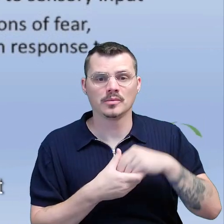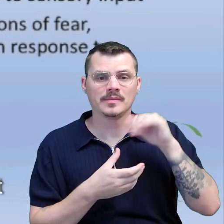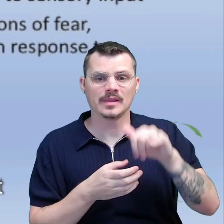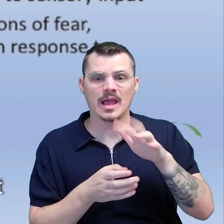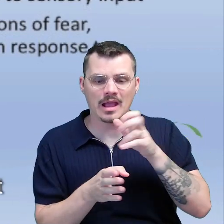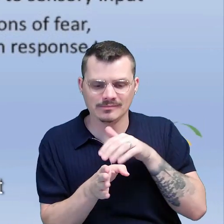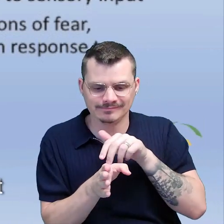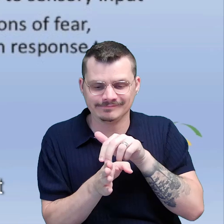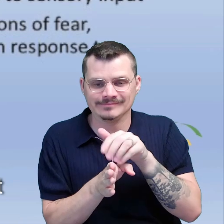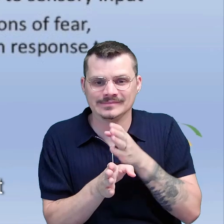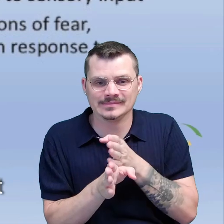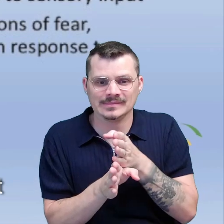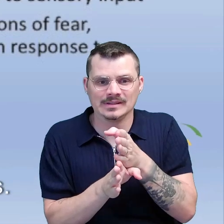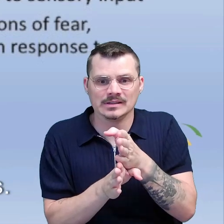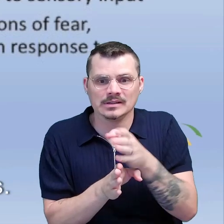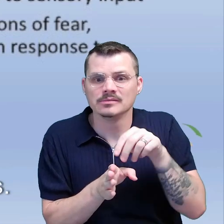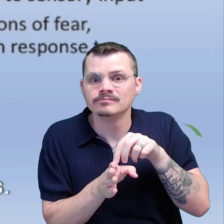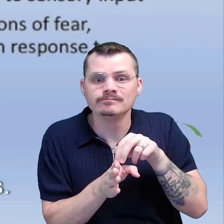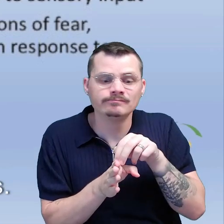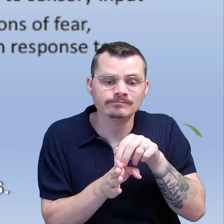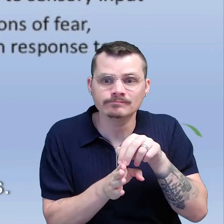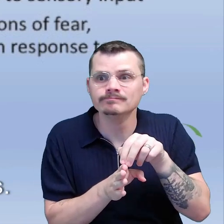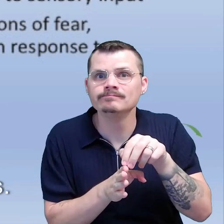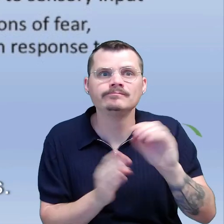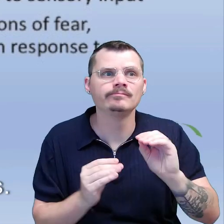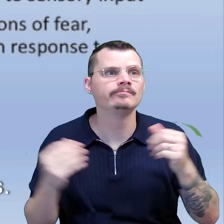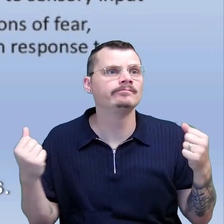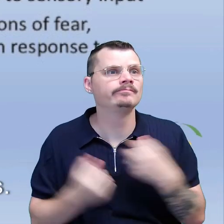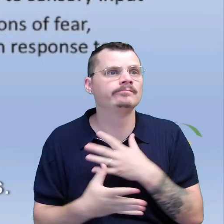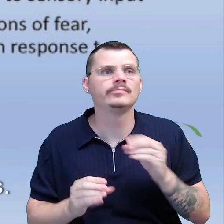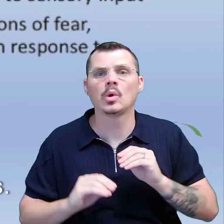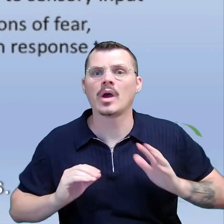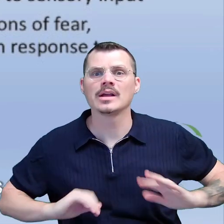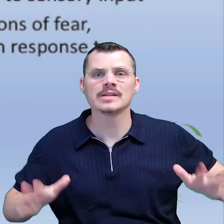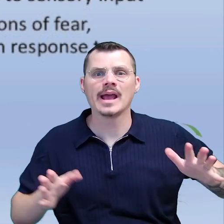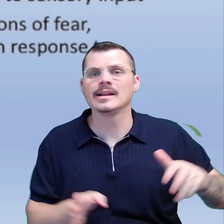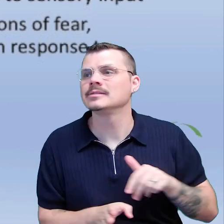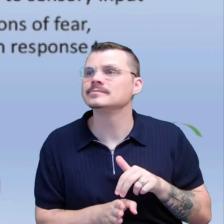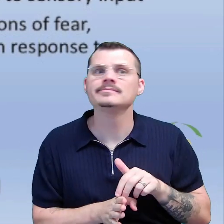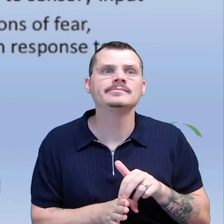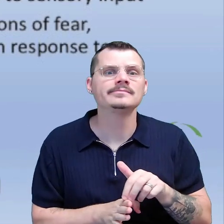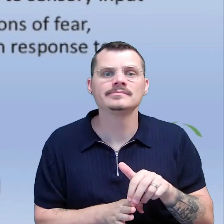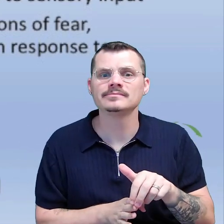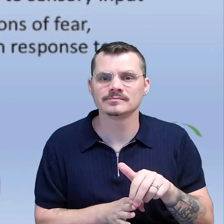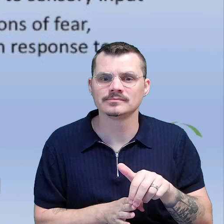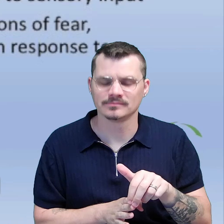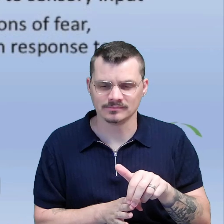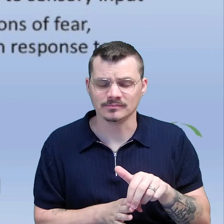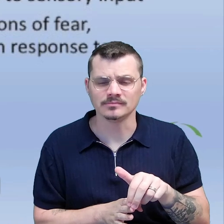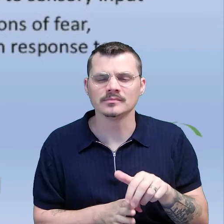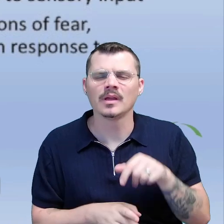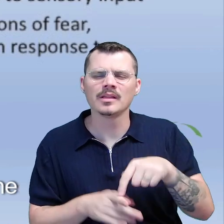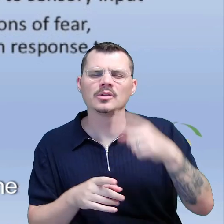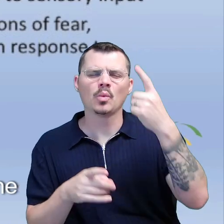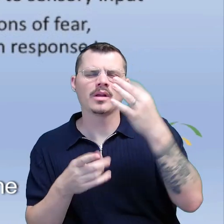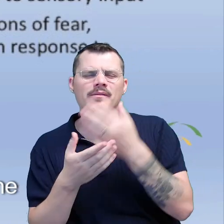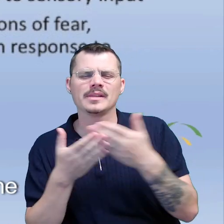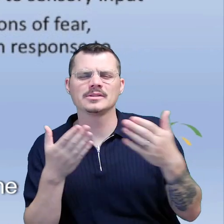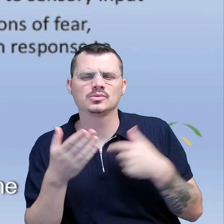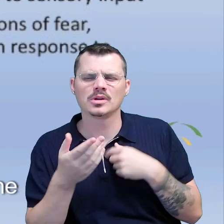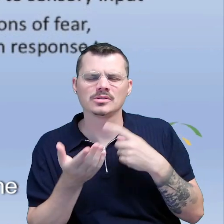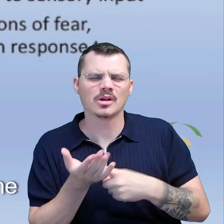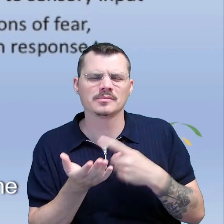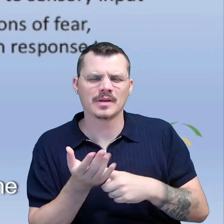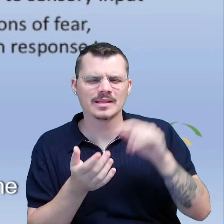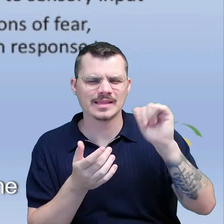that walk on the ledge and don't have any fear about it, or anxiety attacks. Now, this is one of the things we talked about,